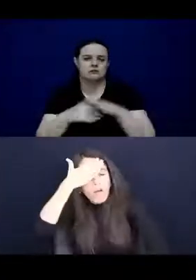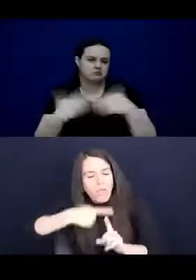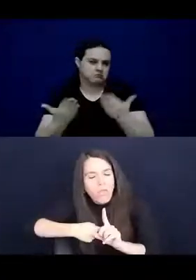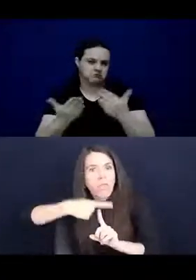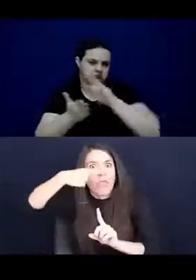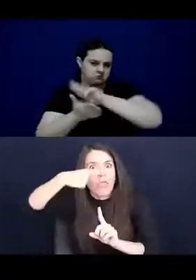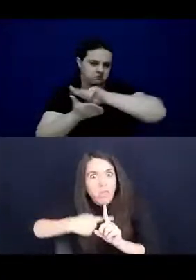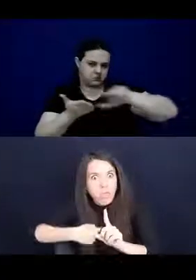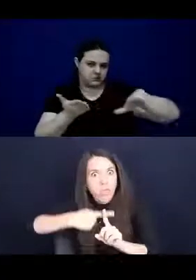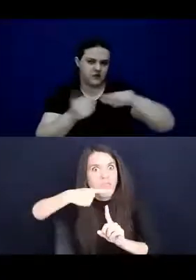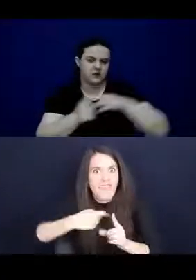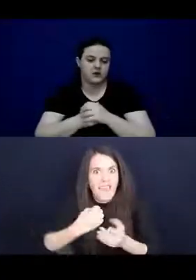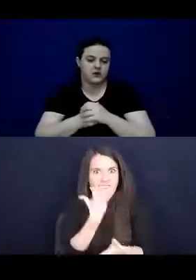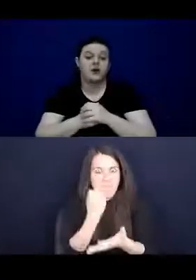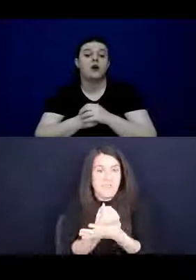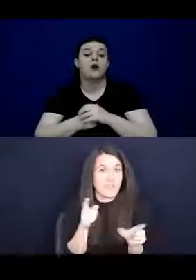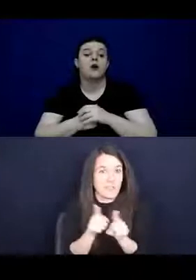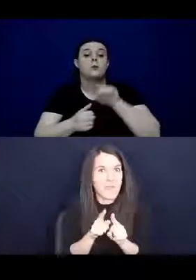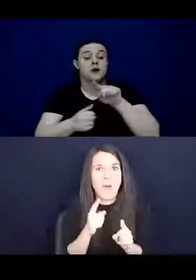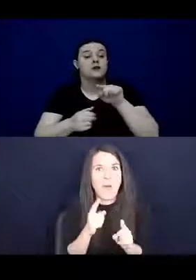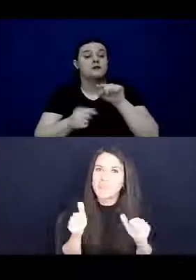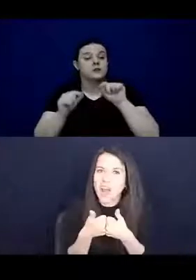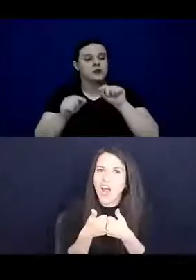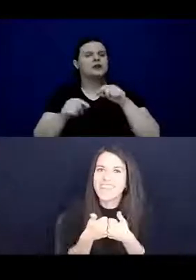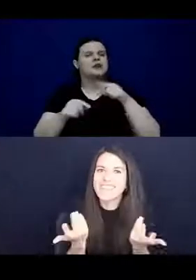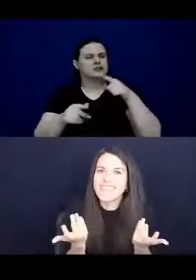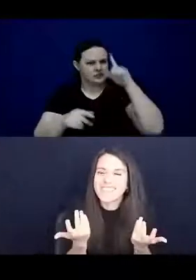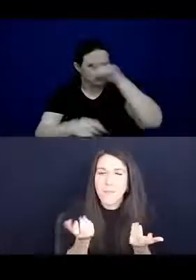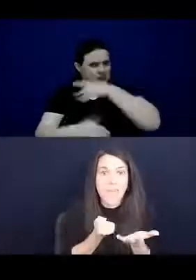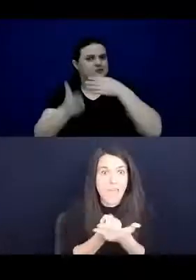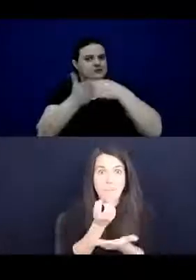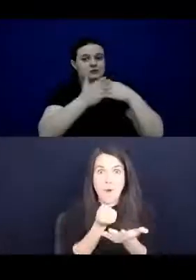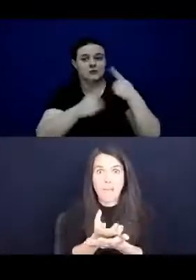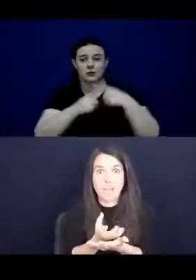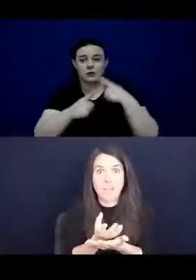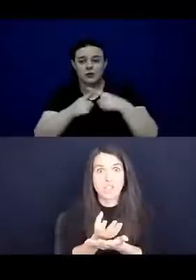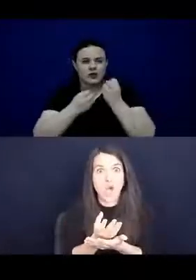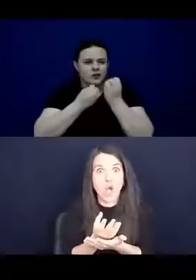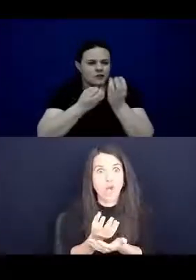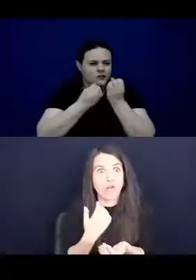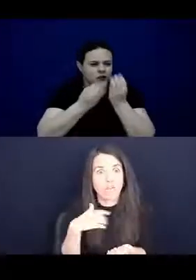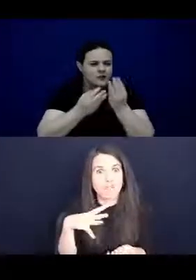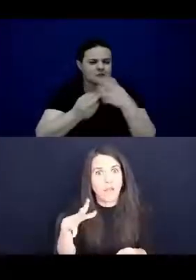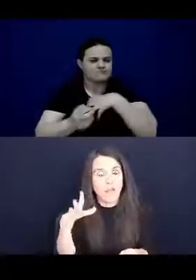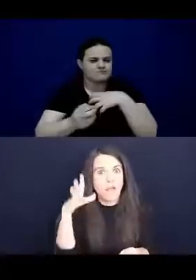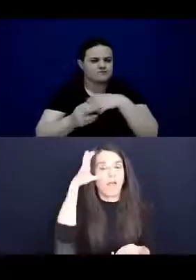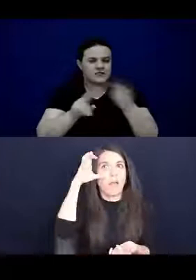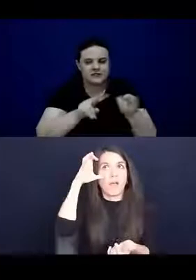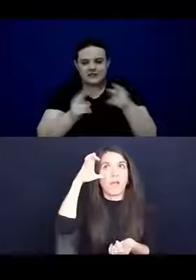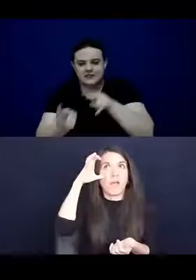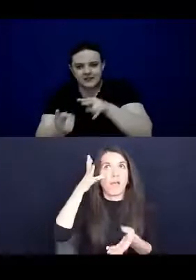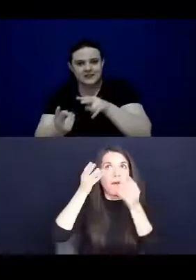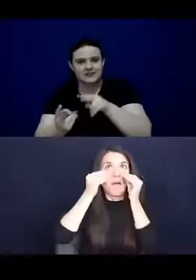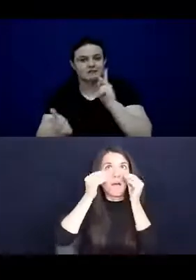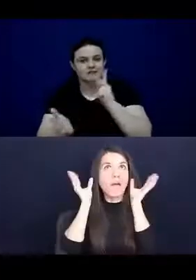presents some really serious challenges because actually converting information from one set of sensors into a series of vibrations that can be understood by